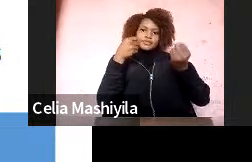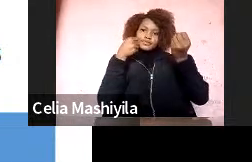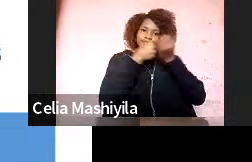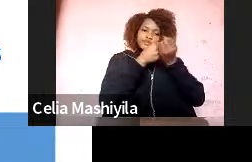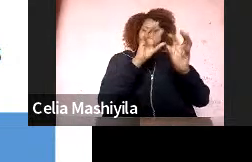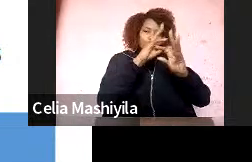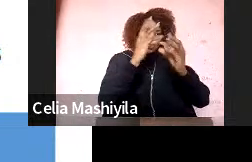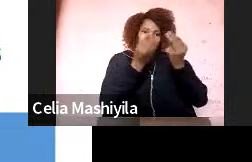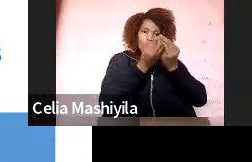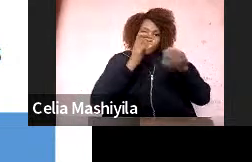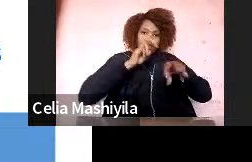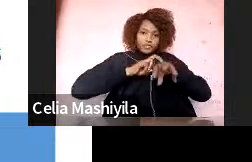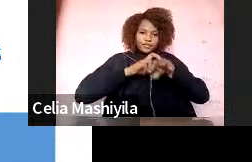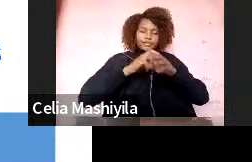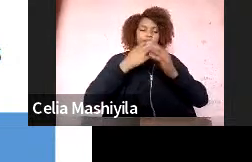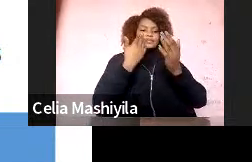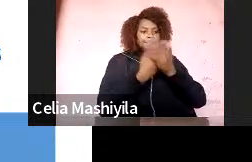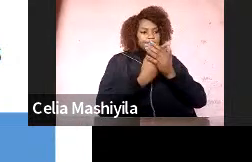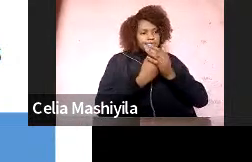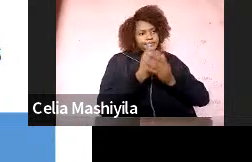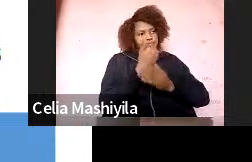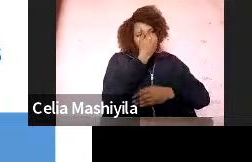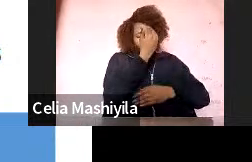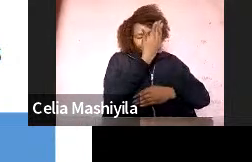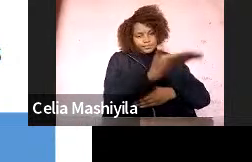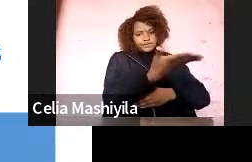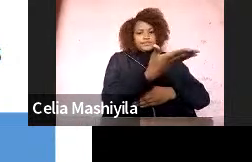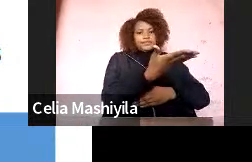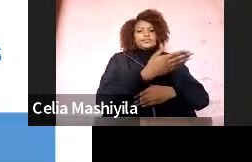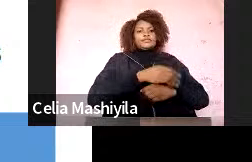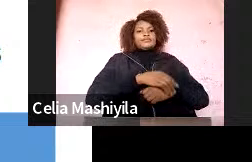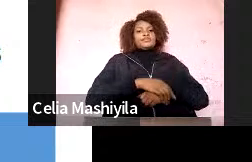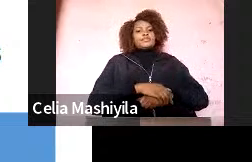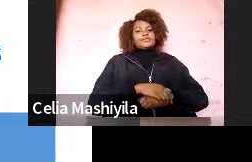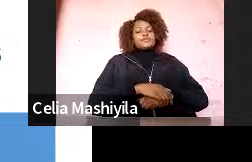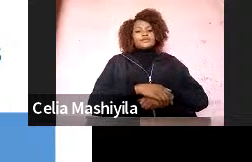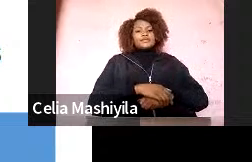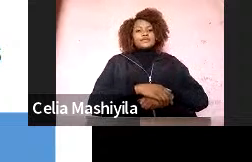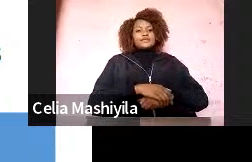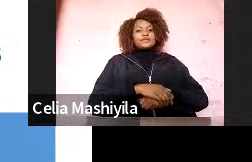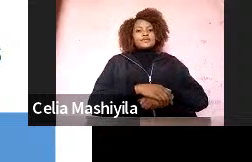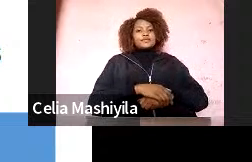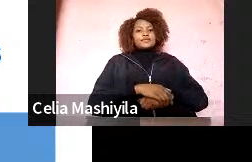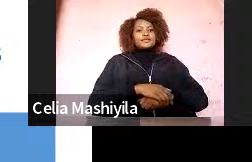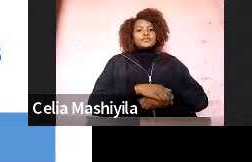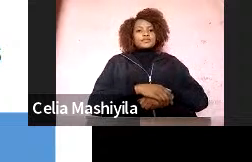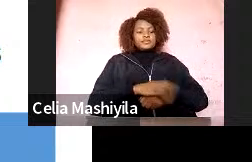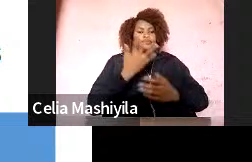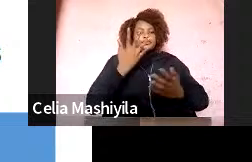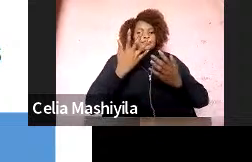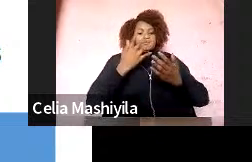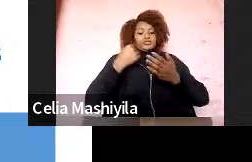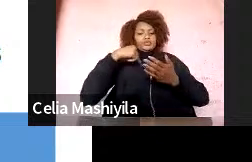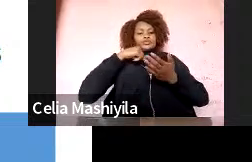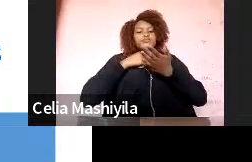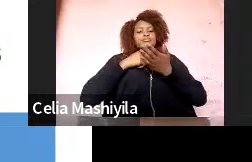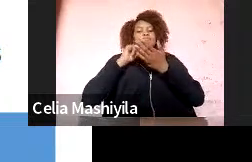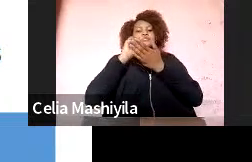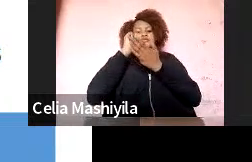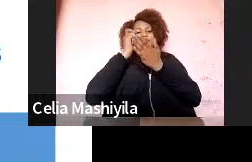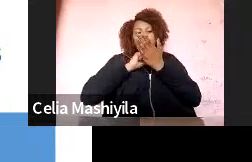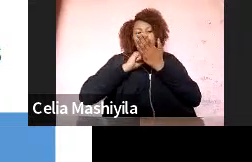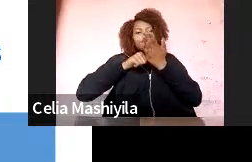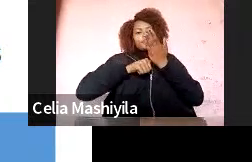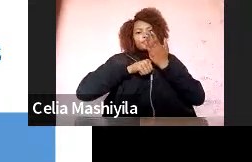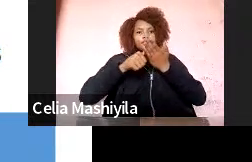the required timeframes. You will know that when we issue our letters, we indicate the timeframes